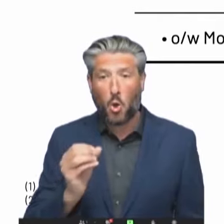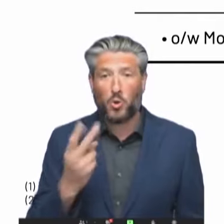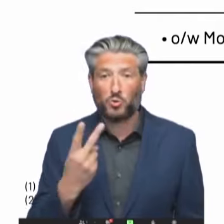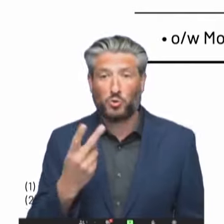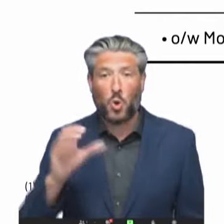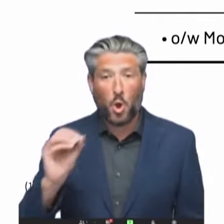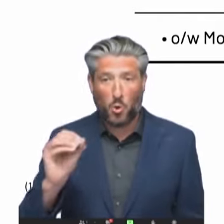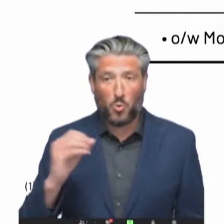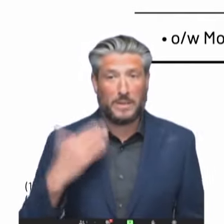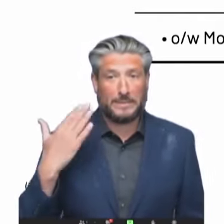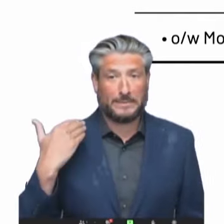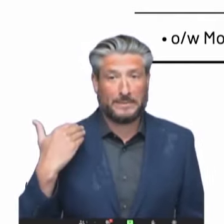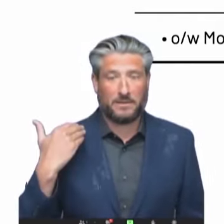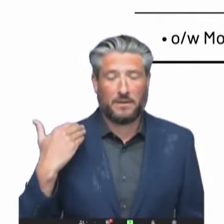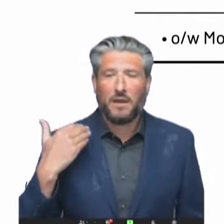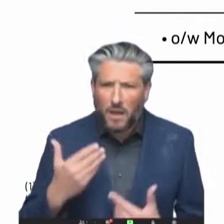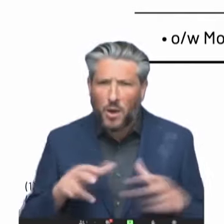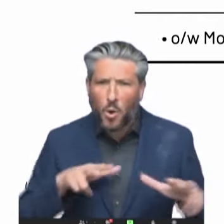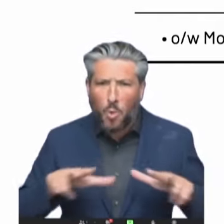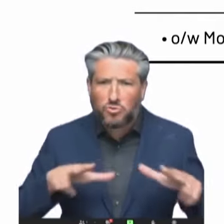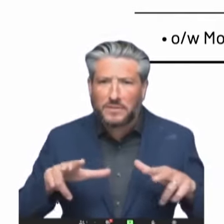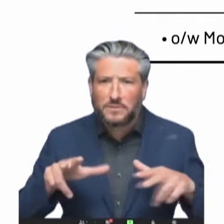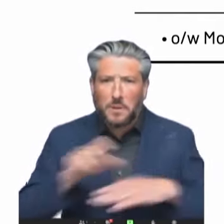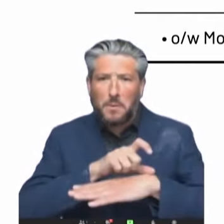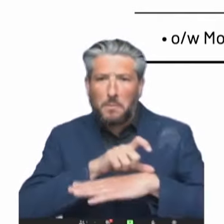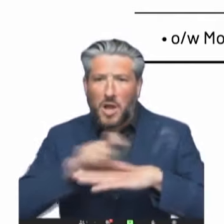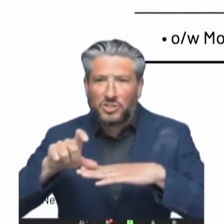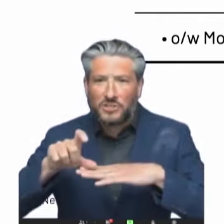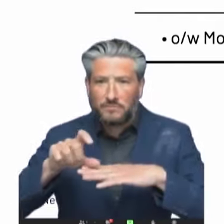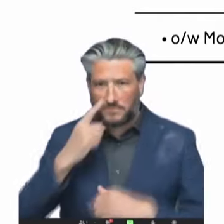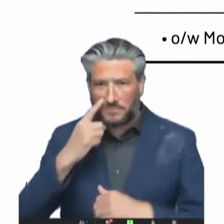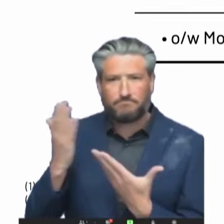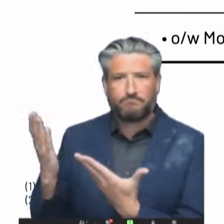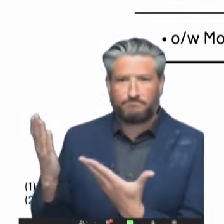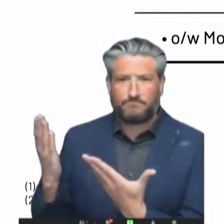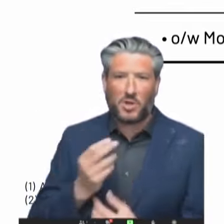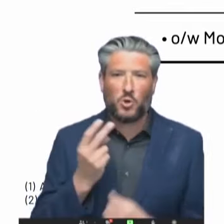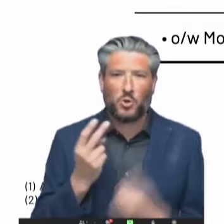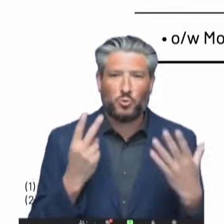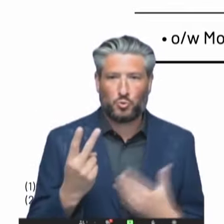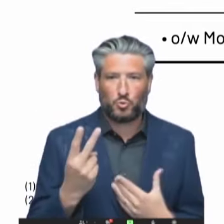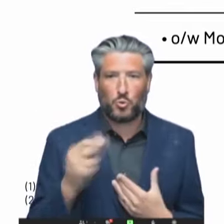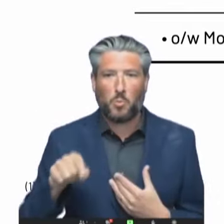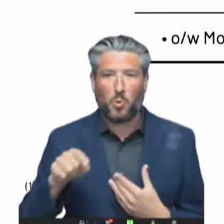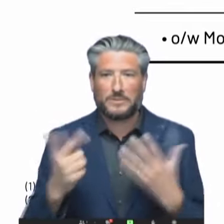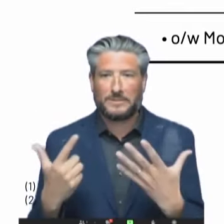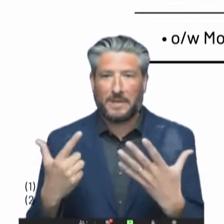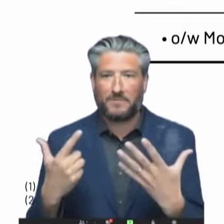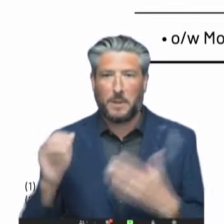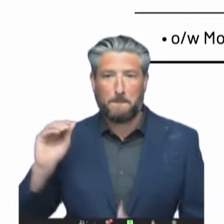to minus 1.45 billion, or minus 3.8%, against